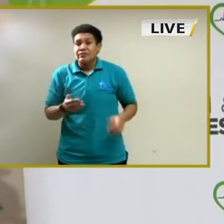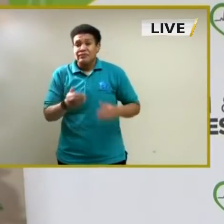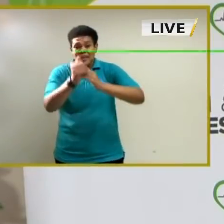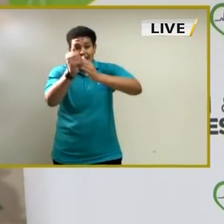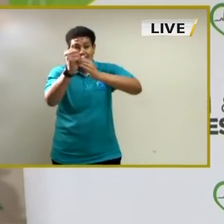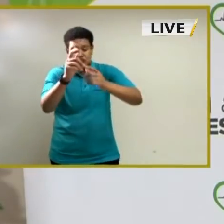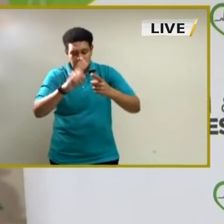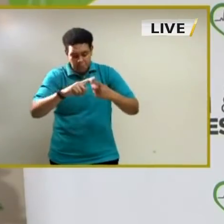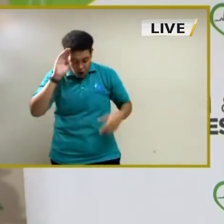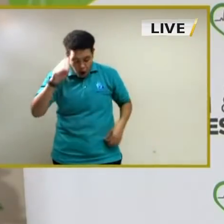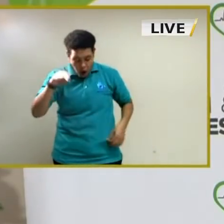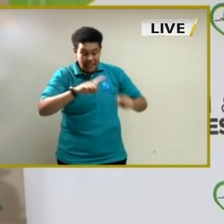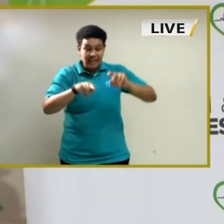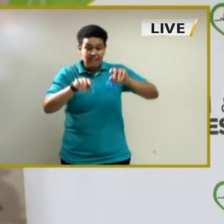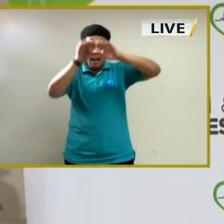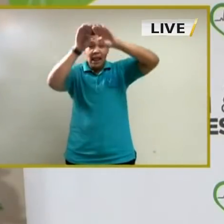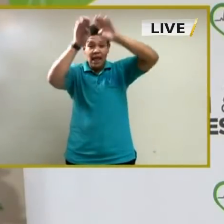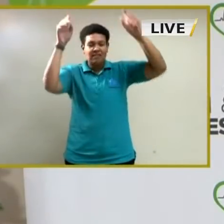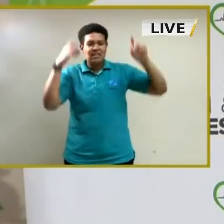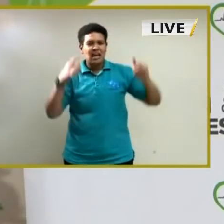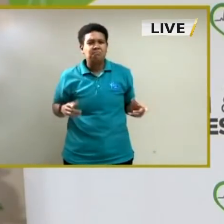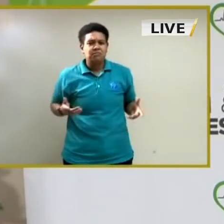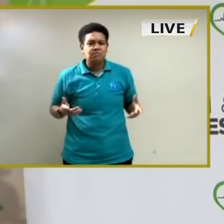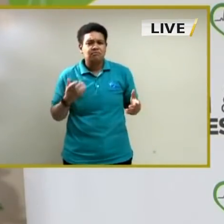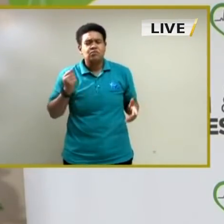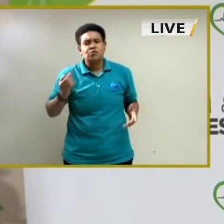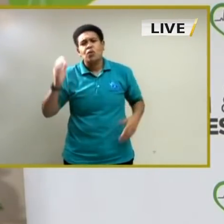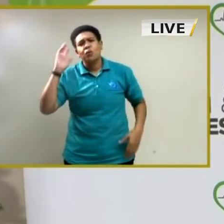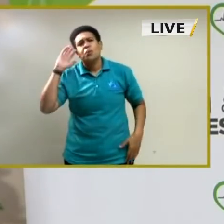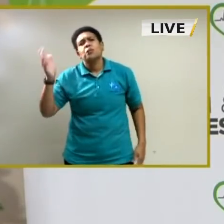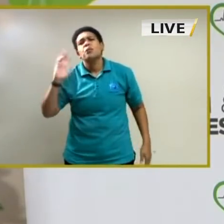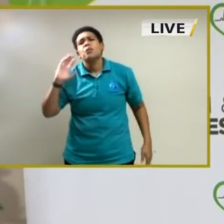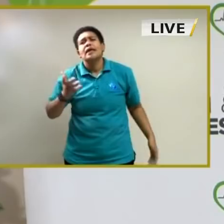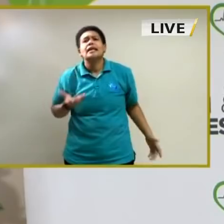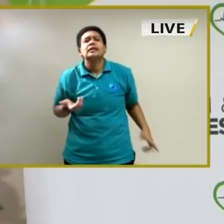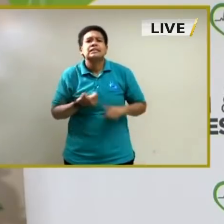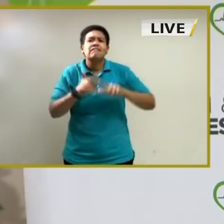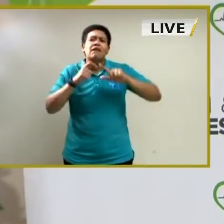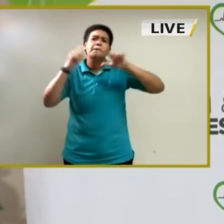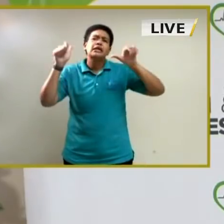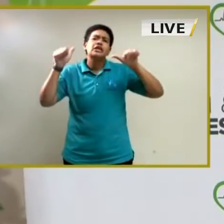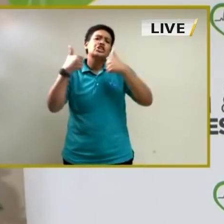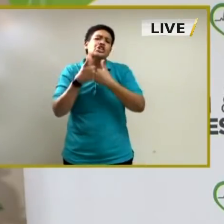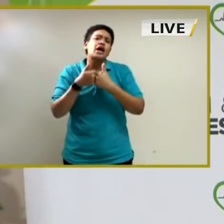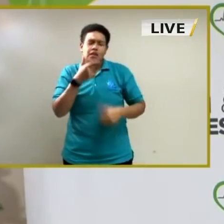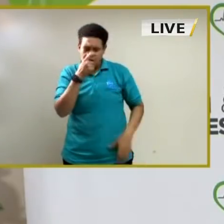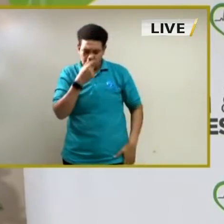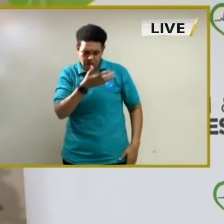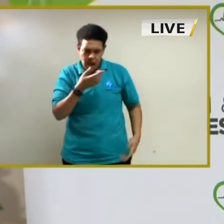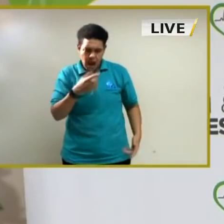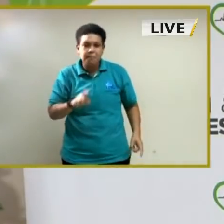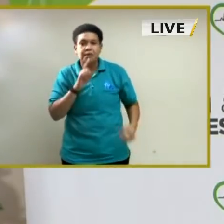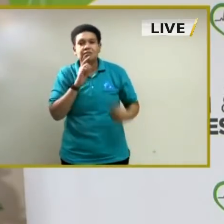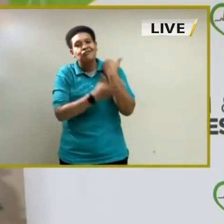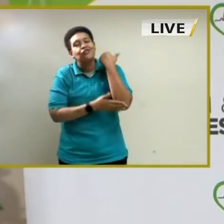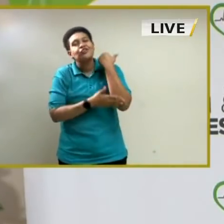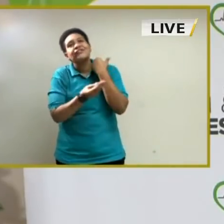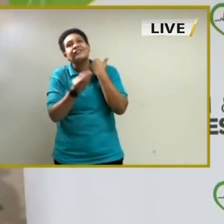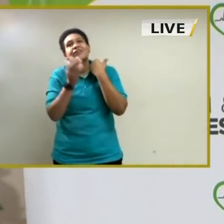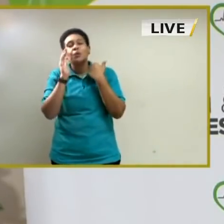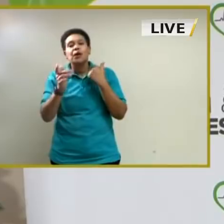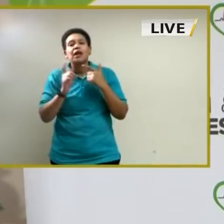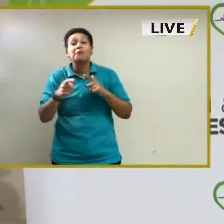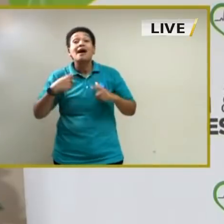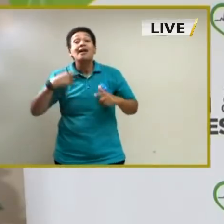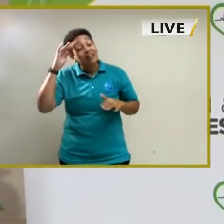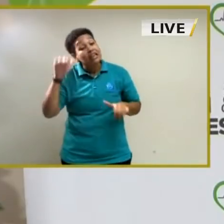leadership at all levels. So it's going to be a big challenge that we will have as a country. But I think it's a